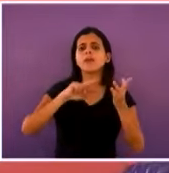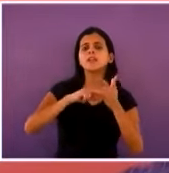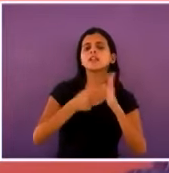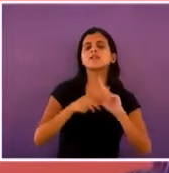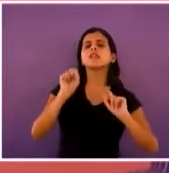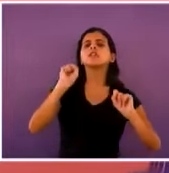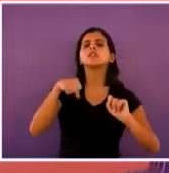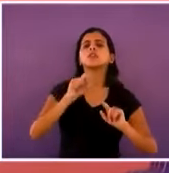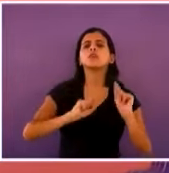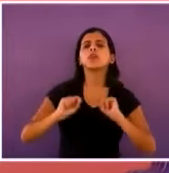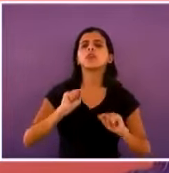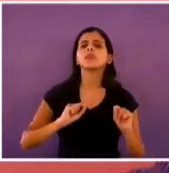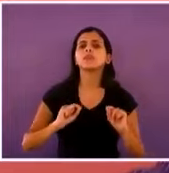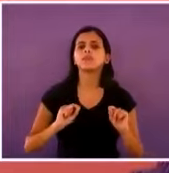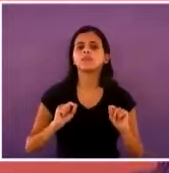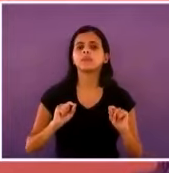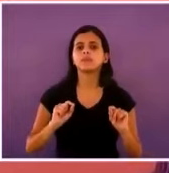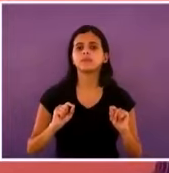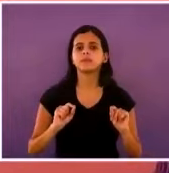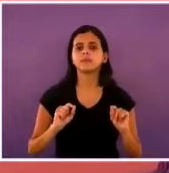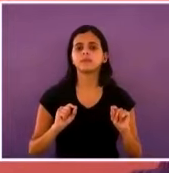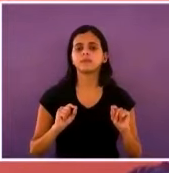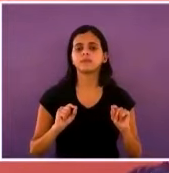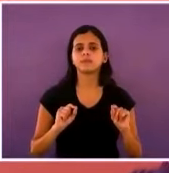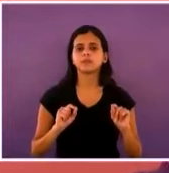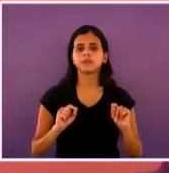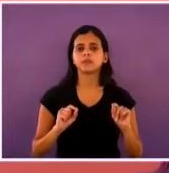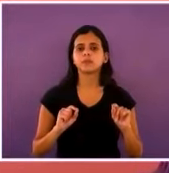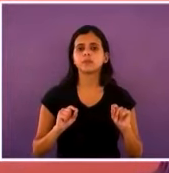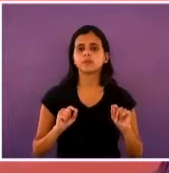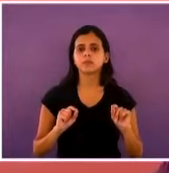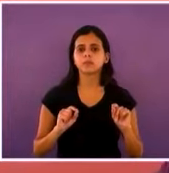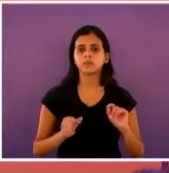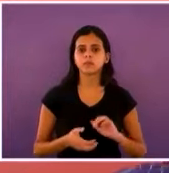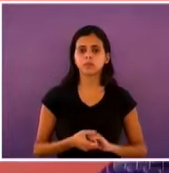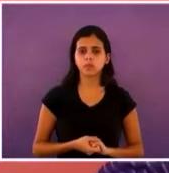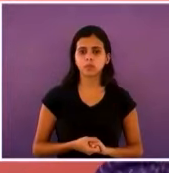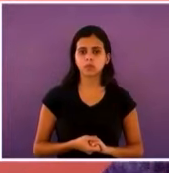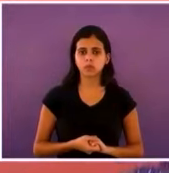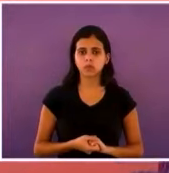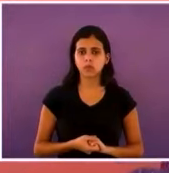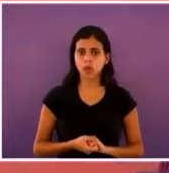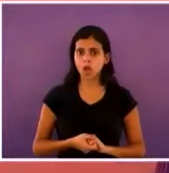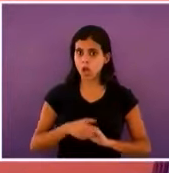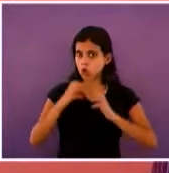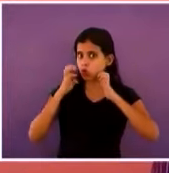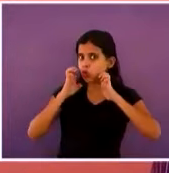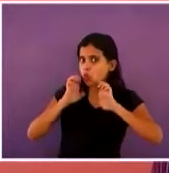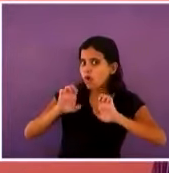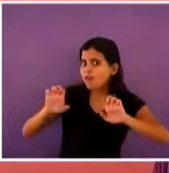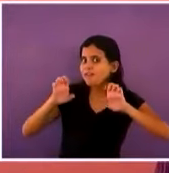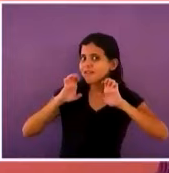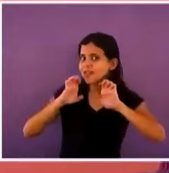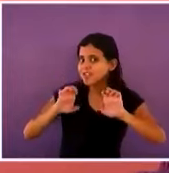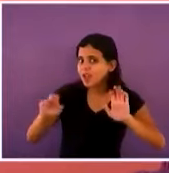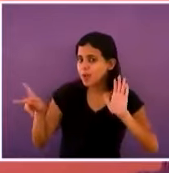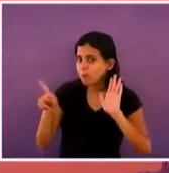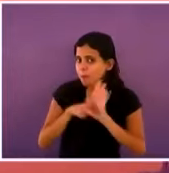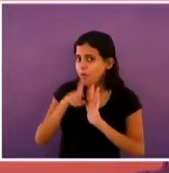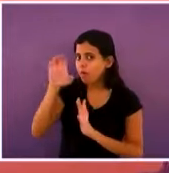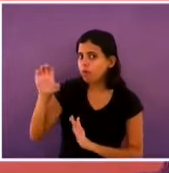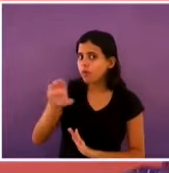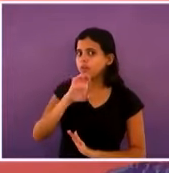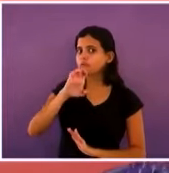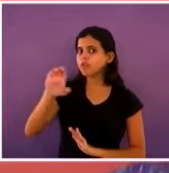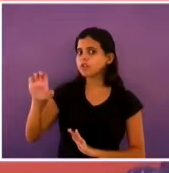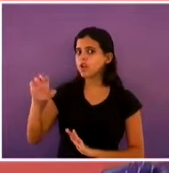sim. That as far as the gospel is concerned, no que tange ao evangelho, we are not ready to compromise